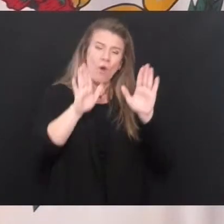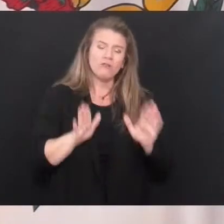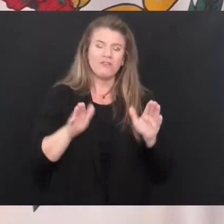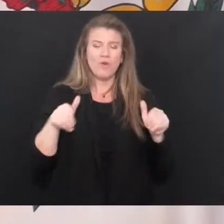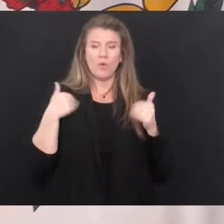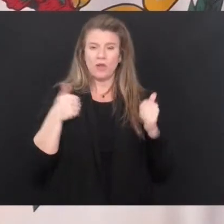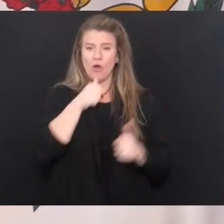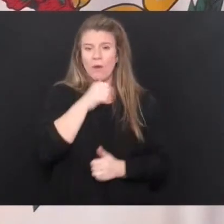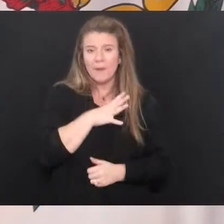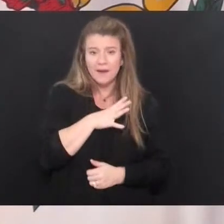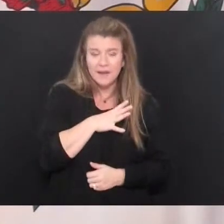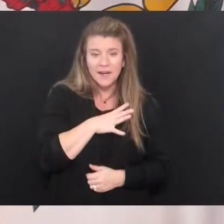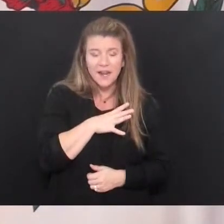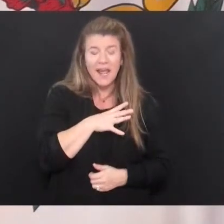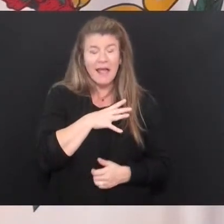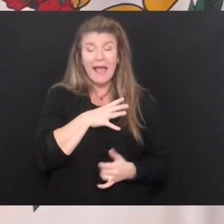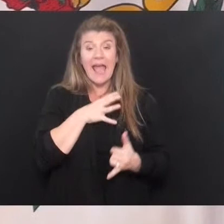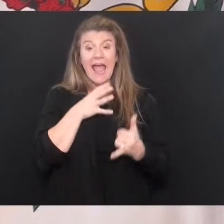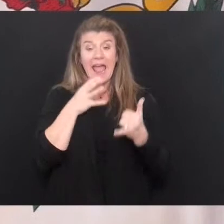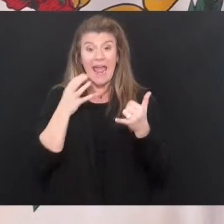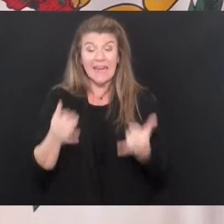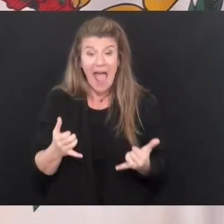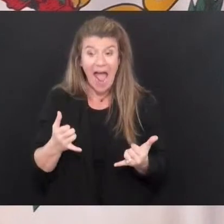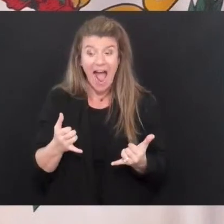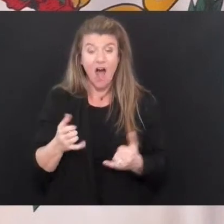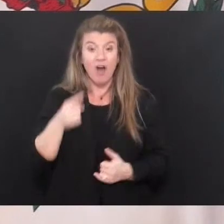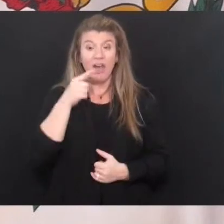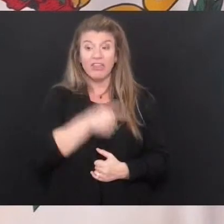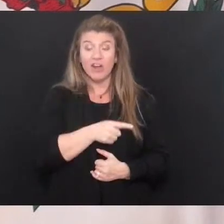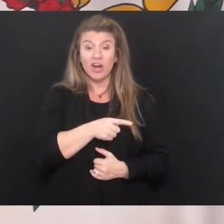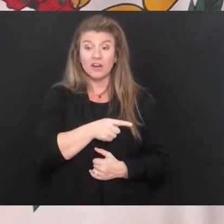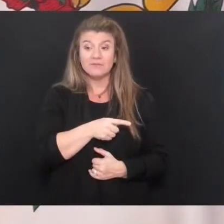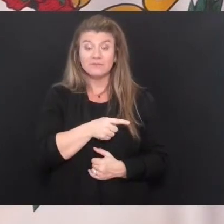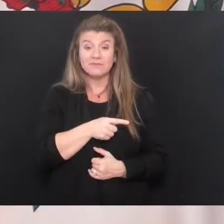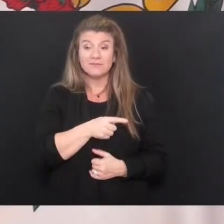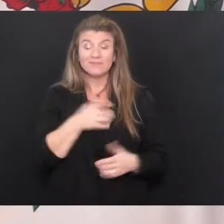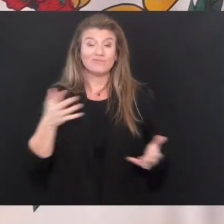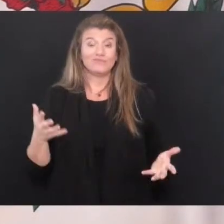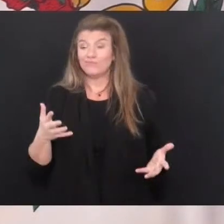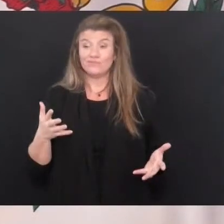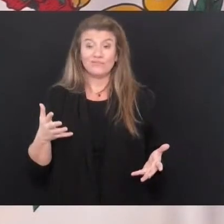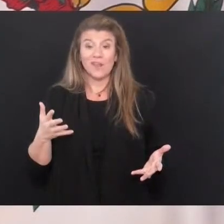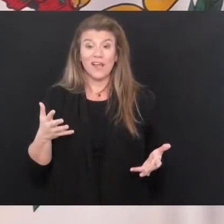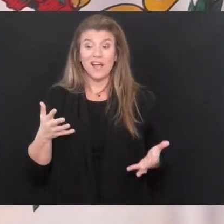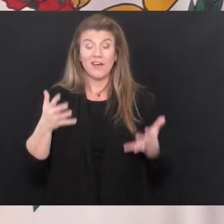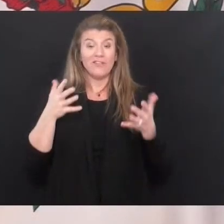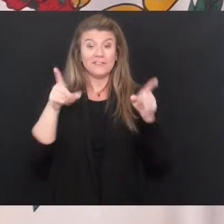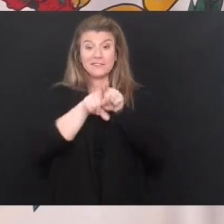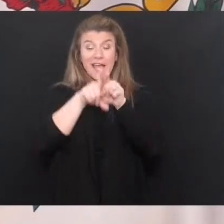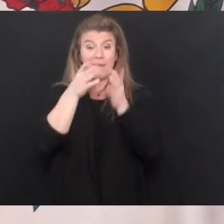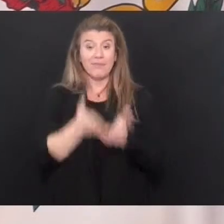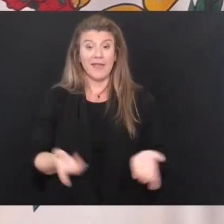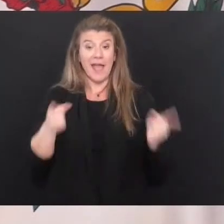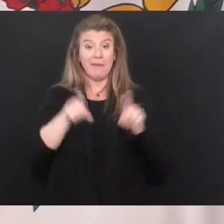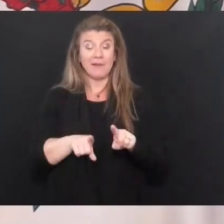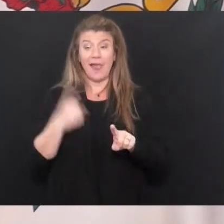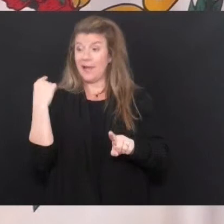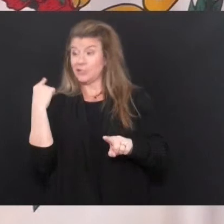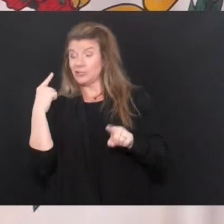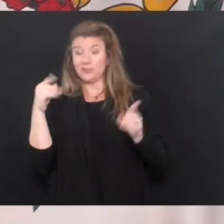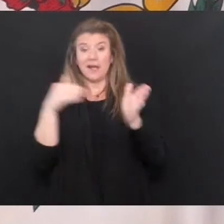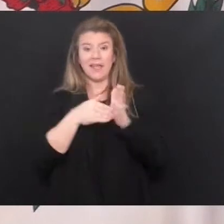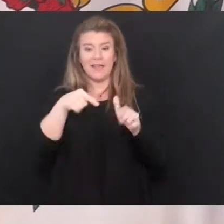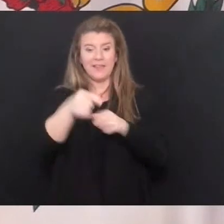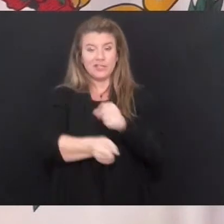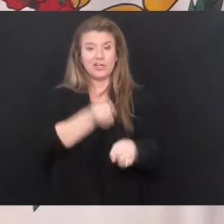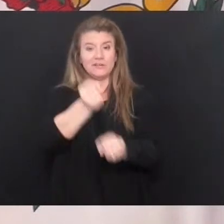And now they're on the verge of the exact same thing happening to them that happened last year.